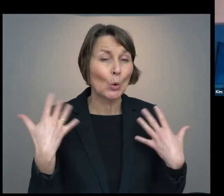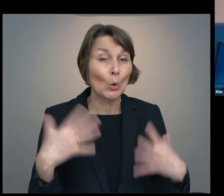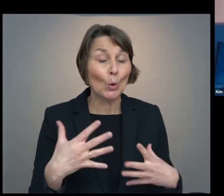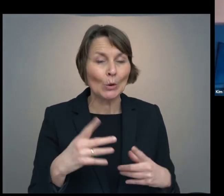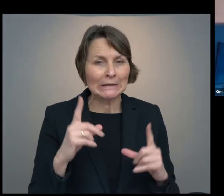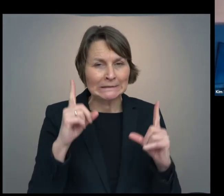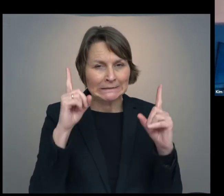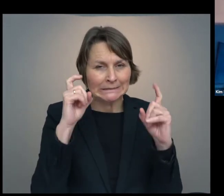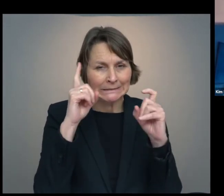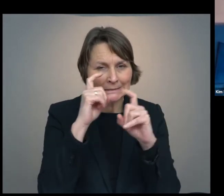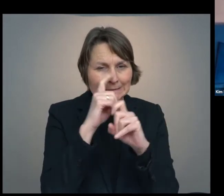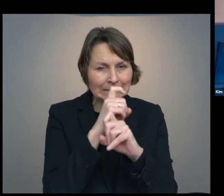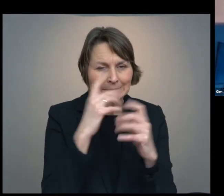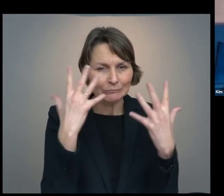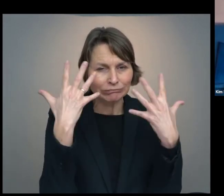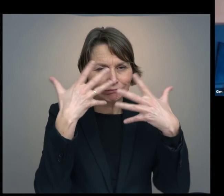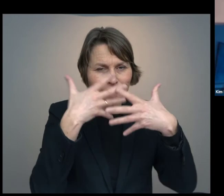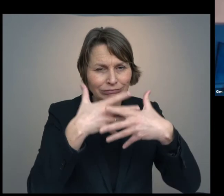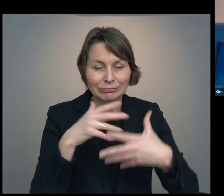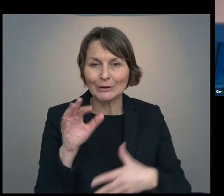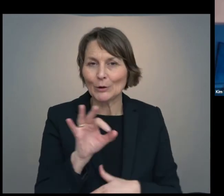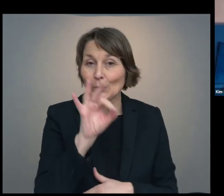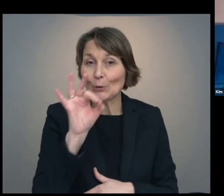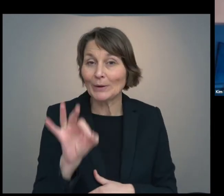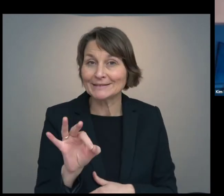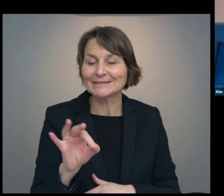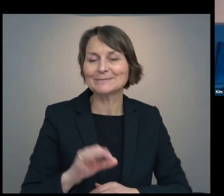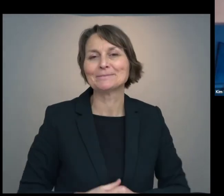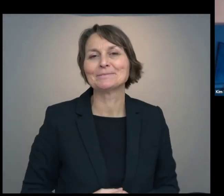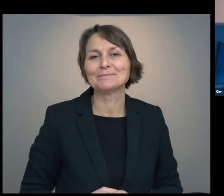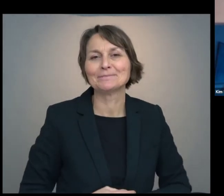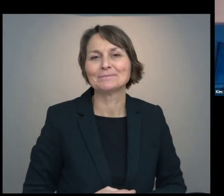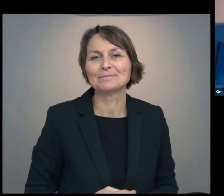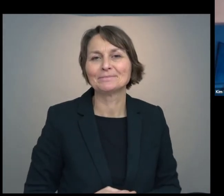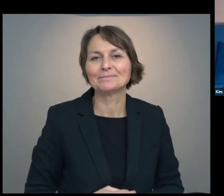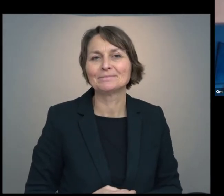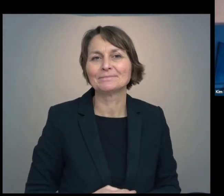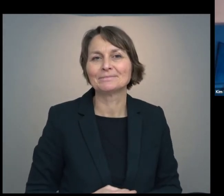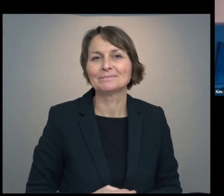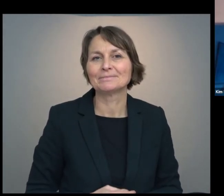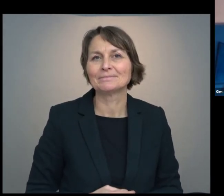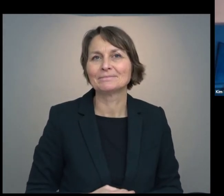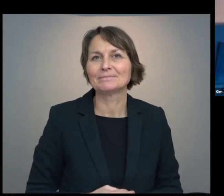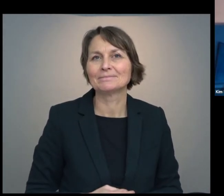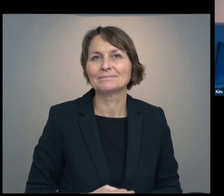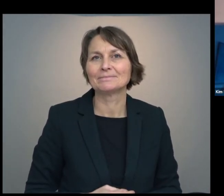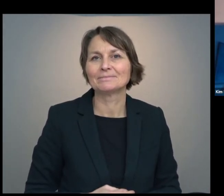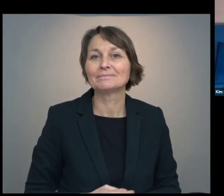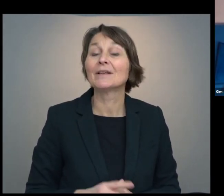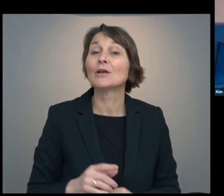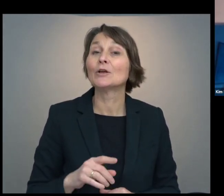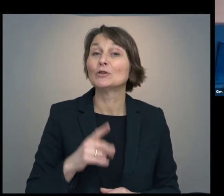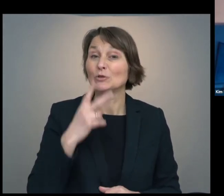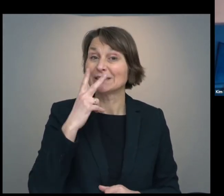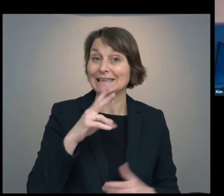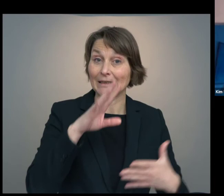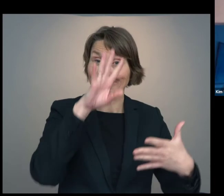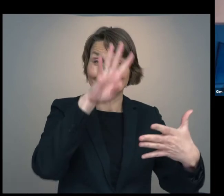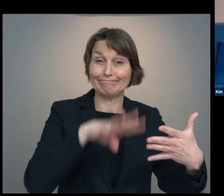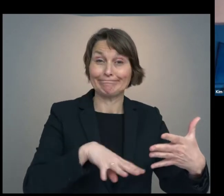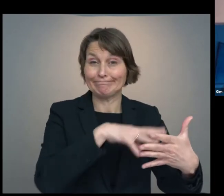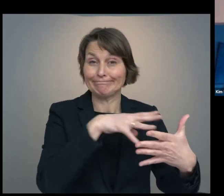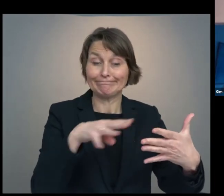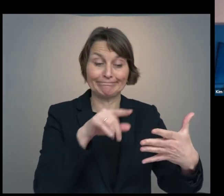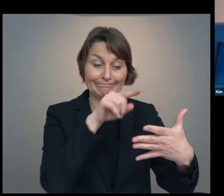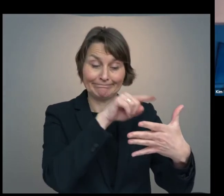to last, though. And it's probably one the author didn't think would ask. And you could read the original